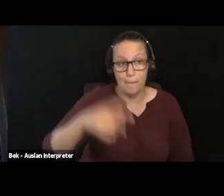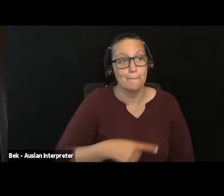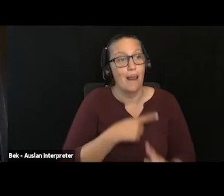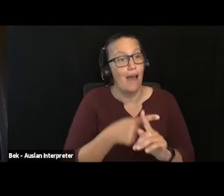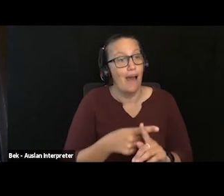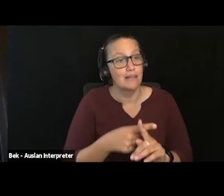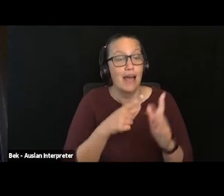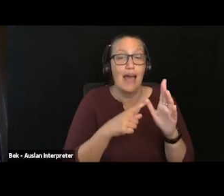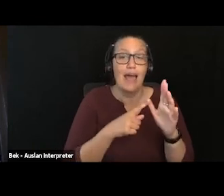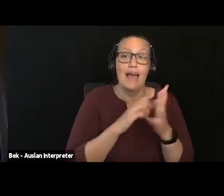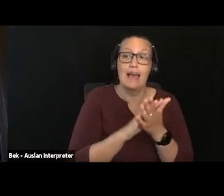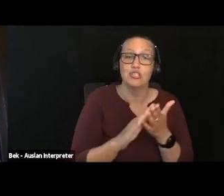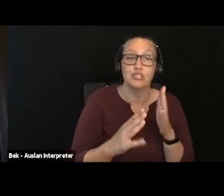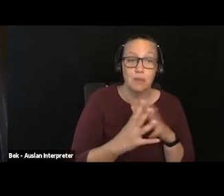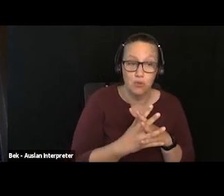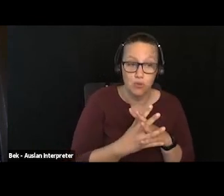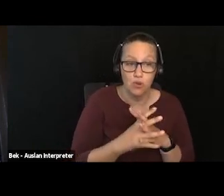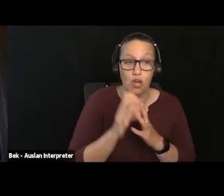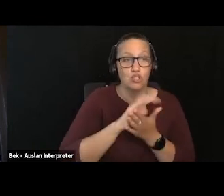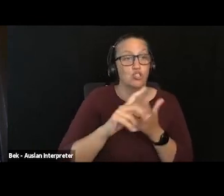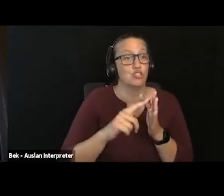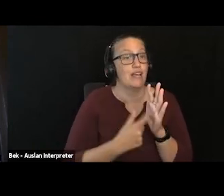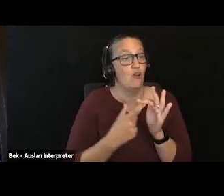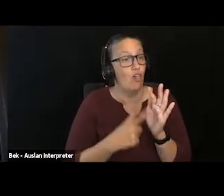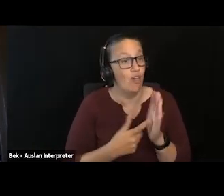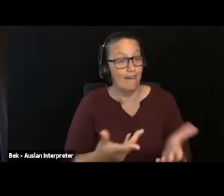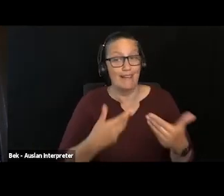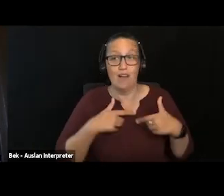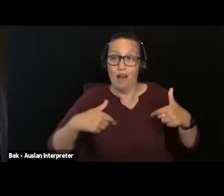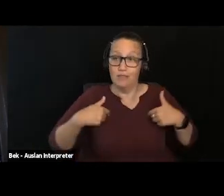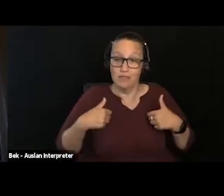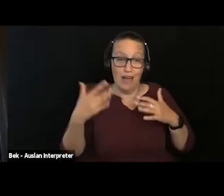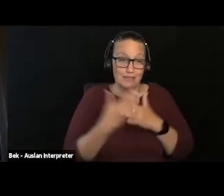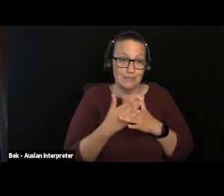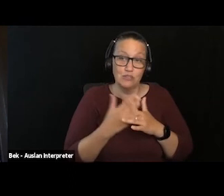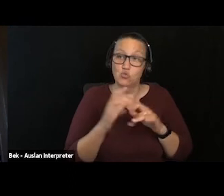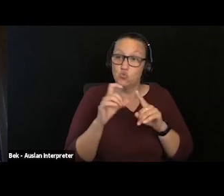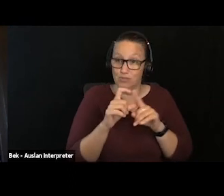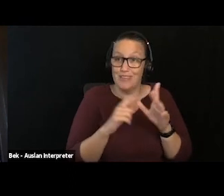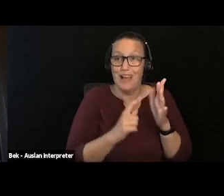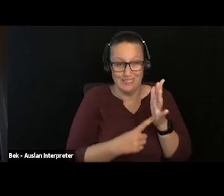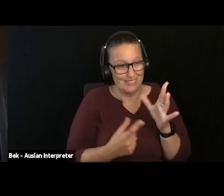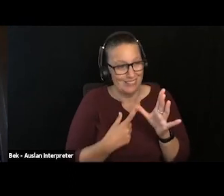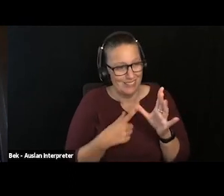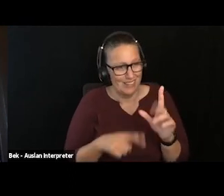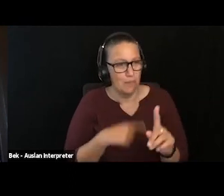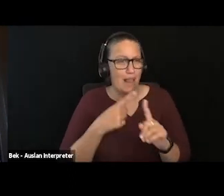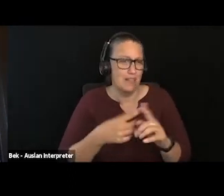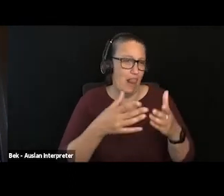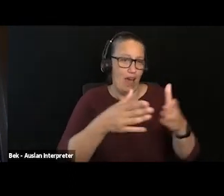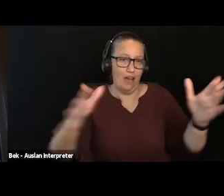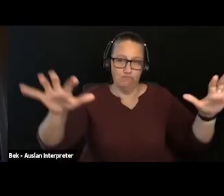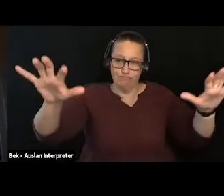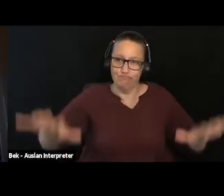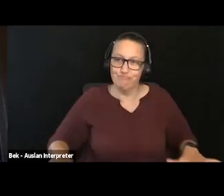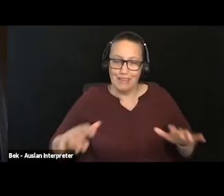the AHW and Cheryl for providing us with access to the linked data, and of course the large team of people listed here that we